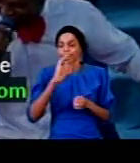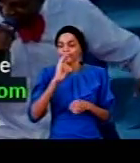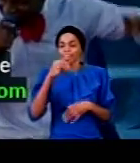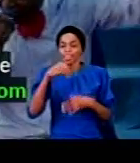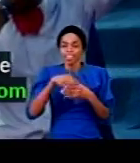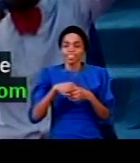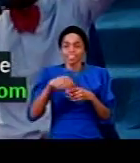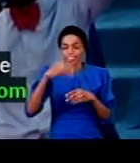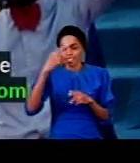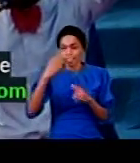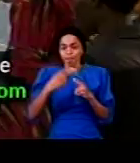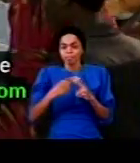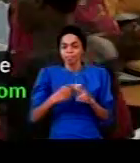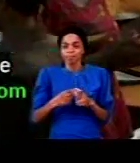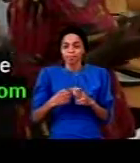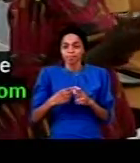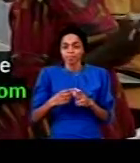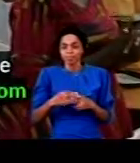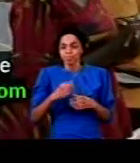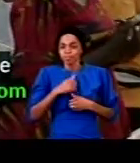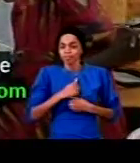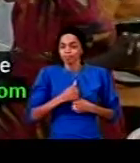Every disease in his name.